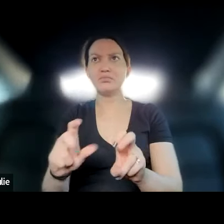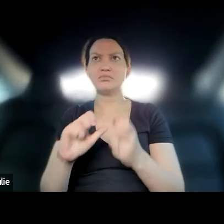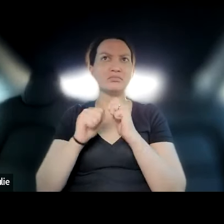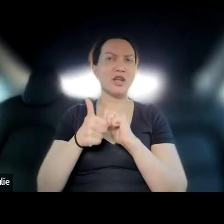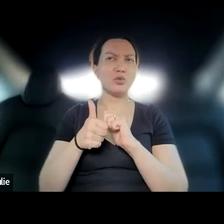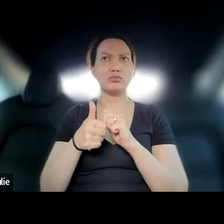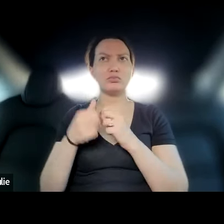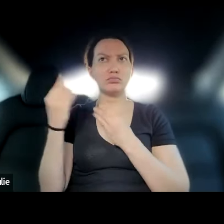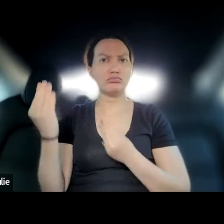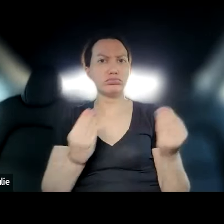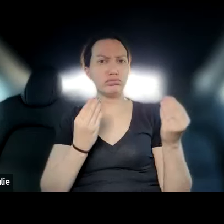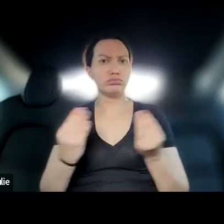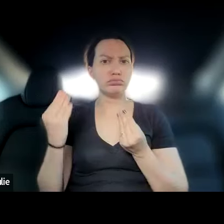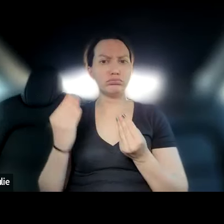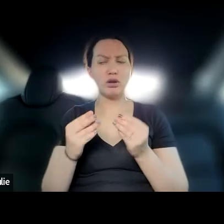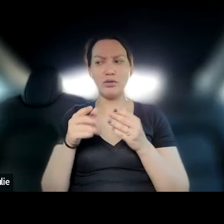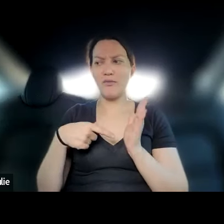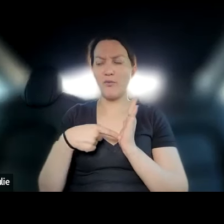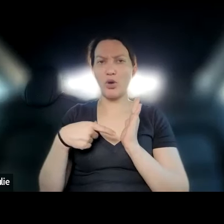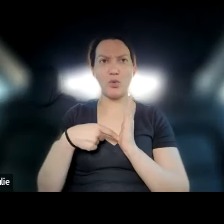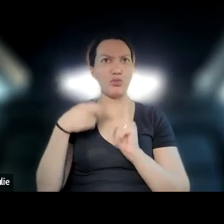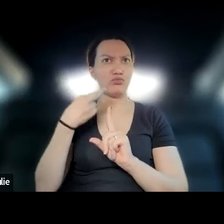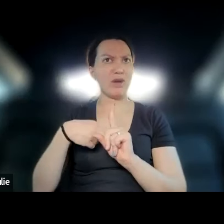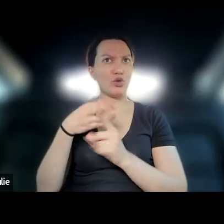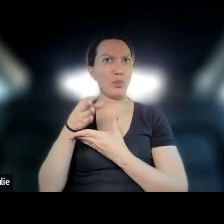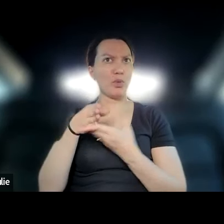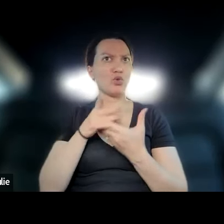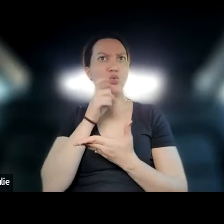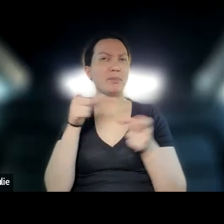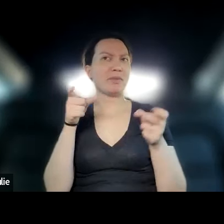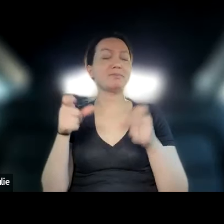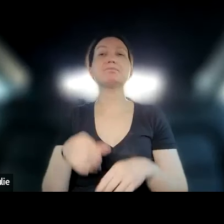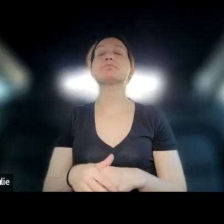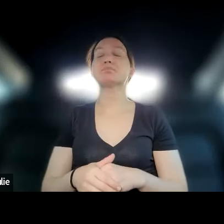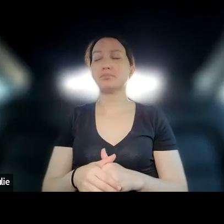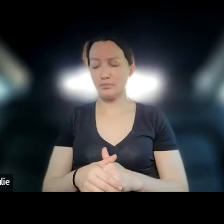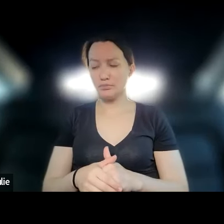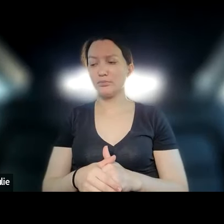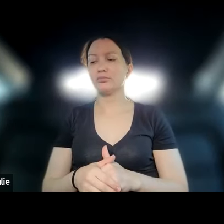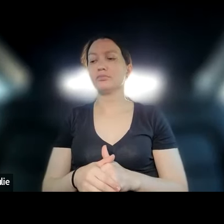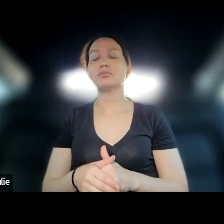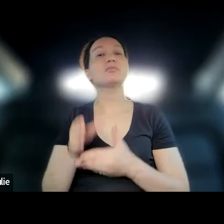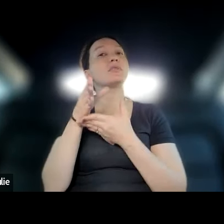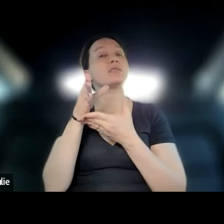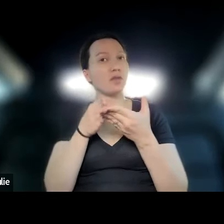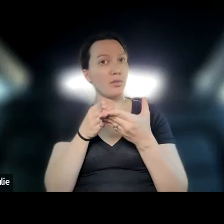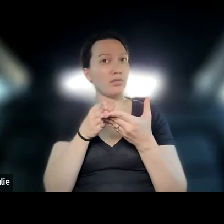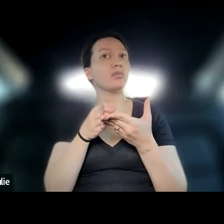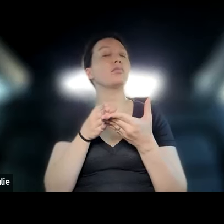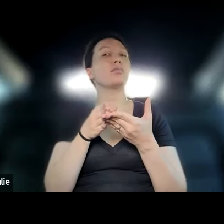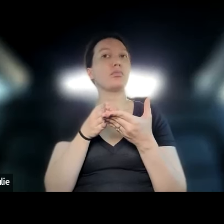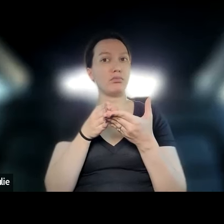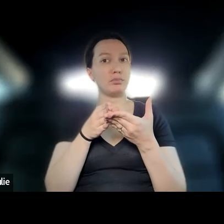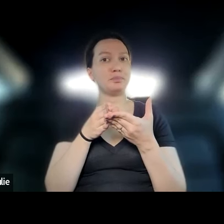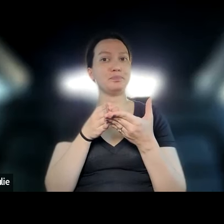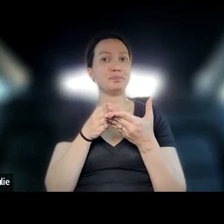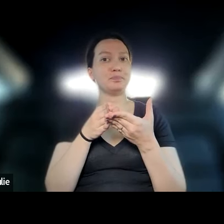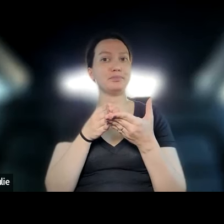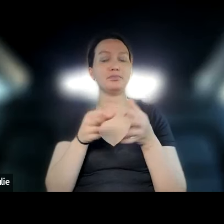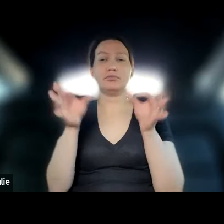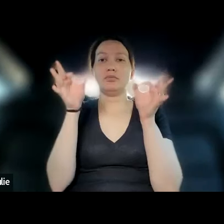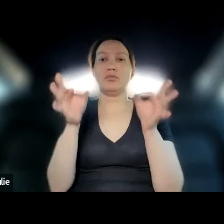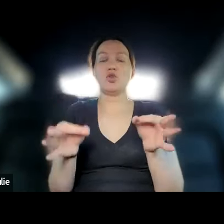administered, the affordable rental aspect? So it will be, some of it will be determined by